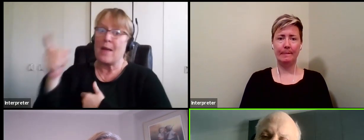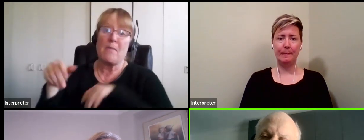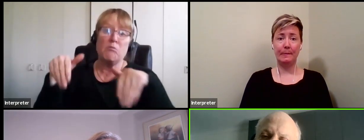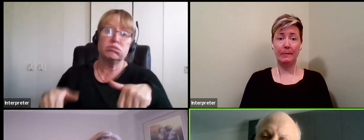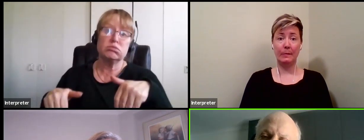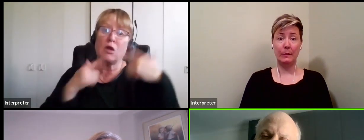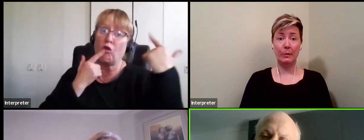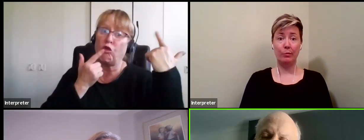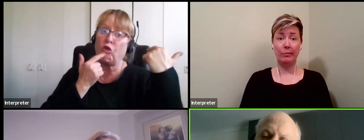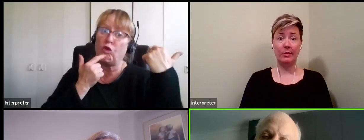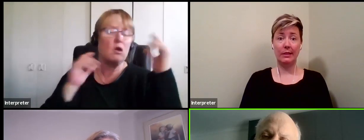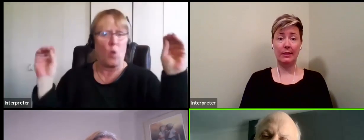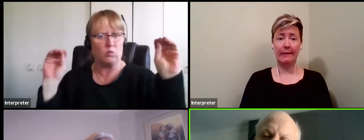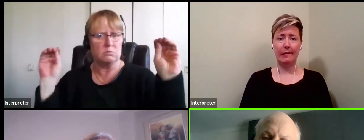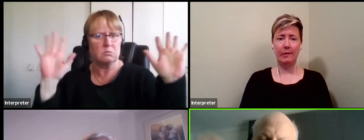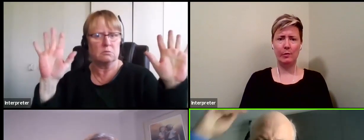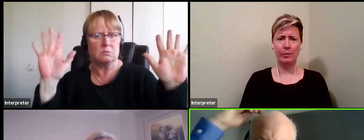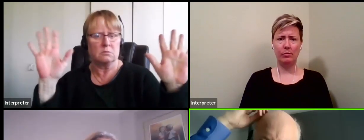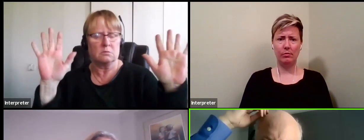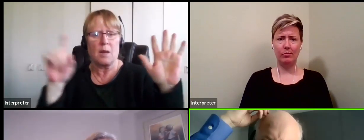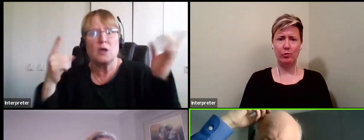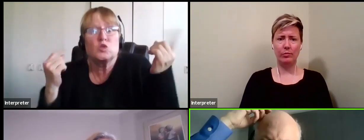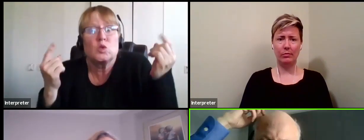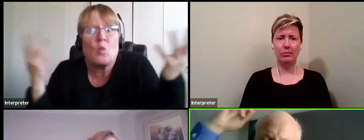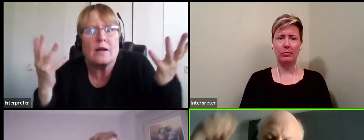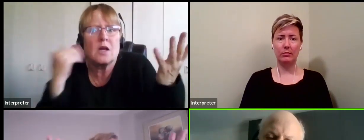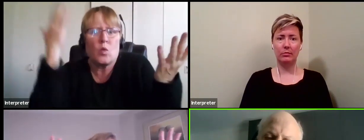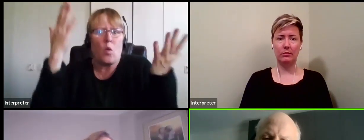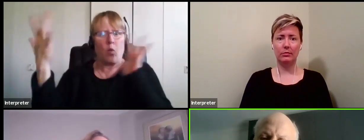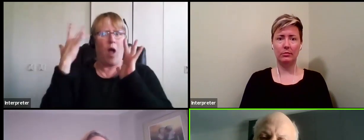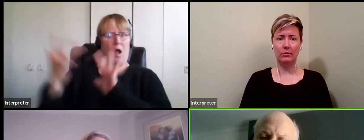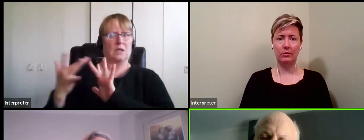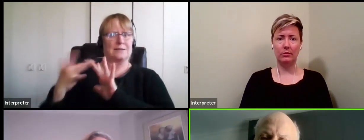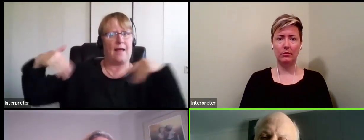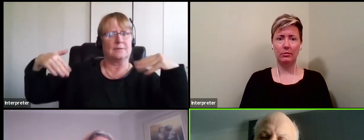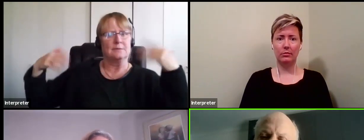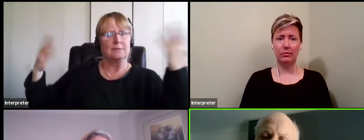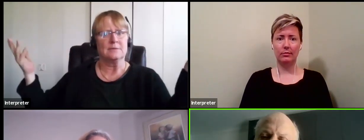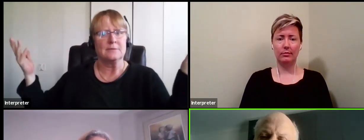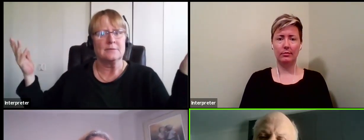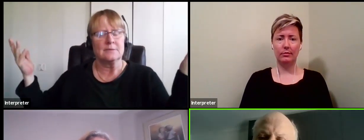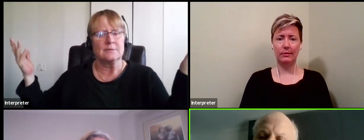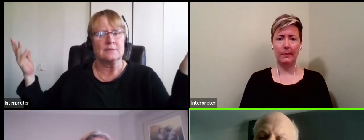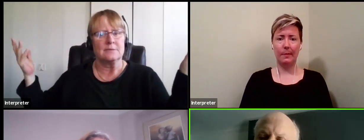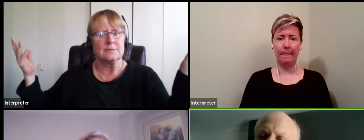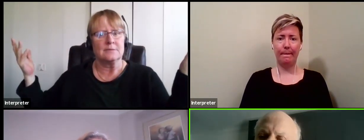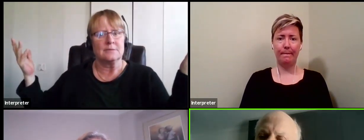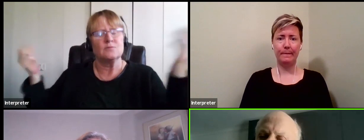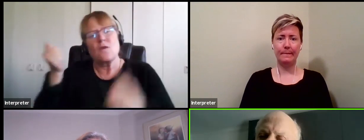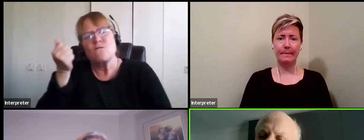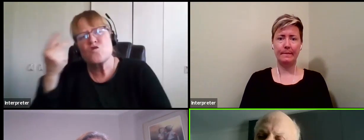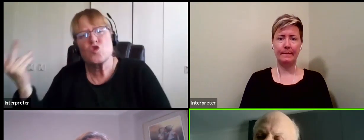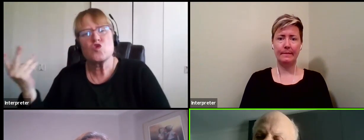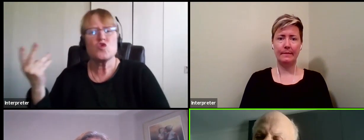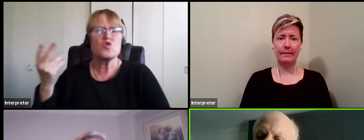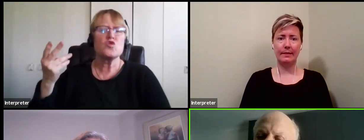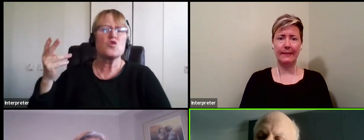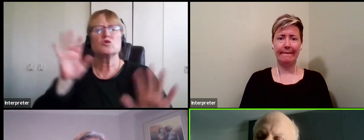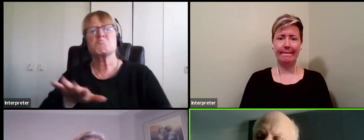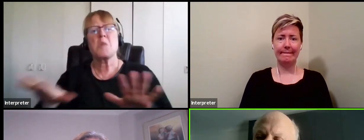we don't know what they're doing because they're not talking to us other than the conversations a few of us had informally with